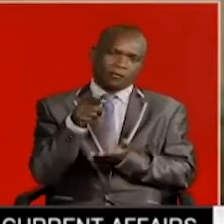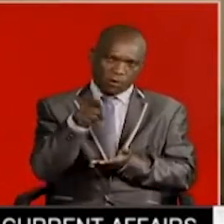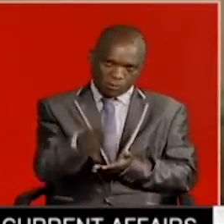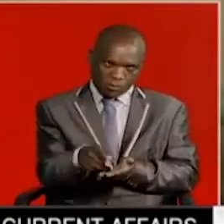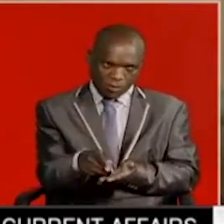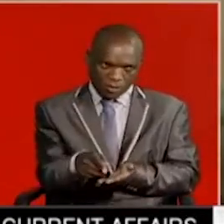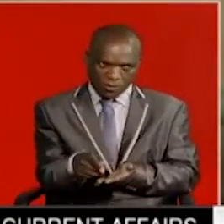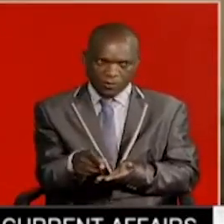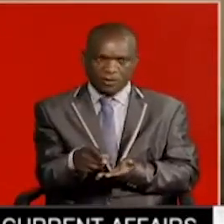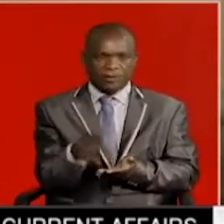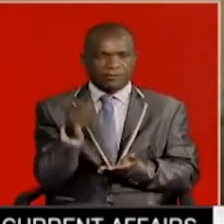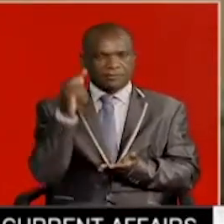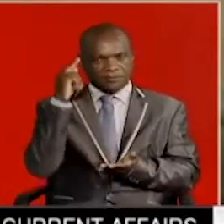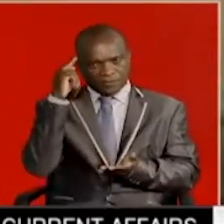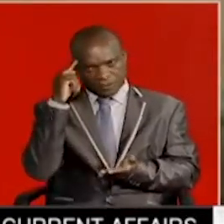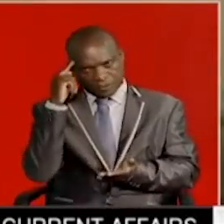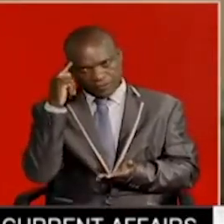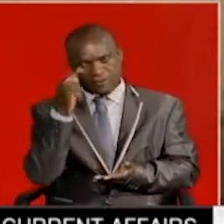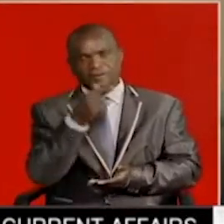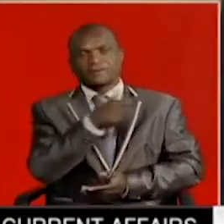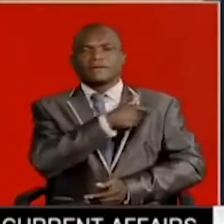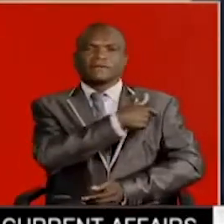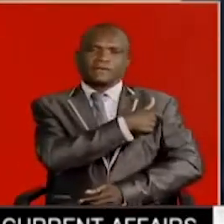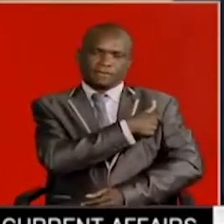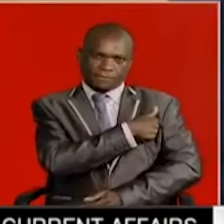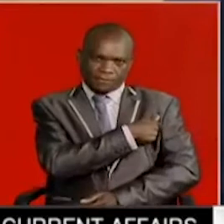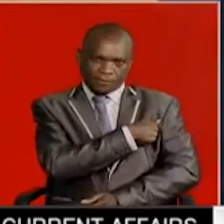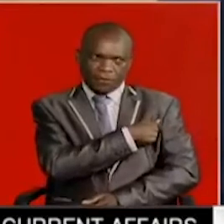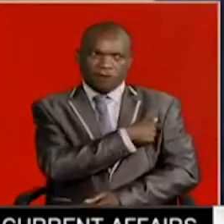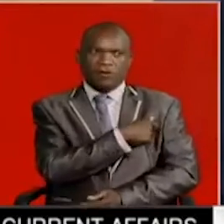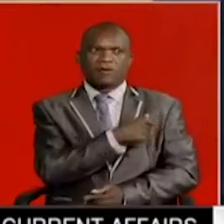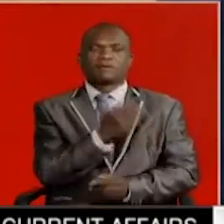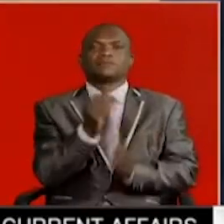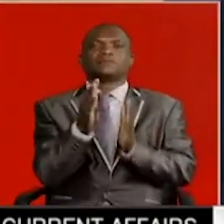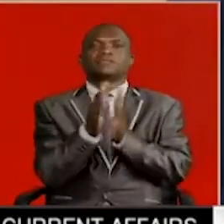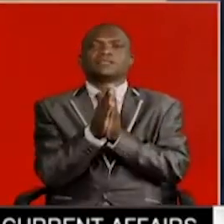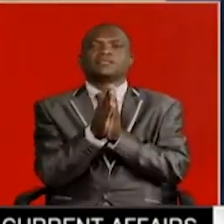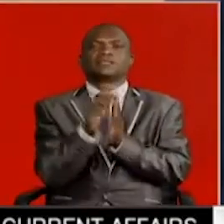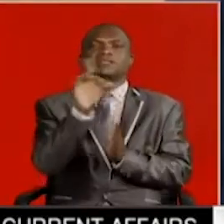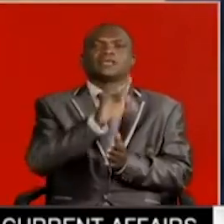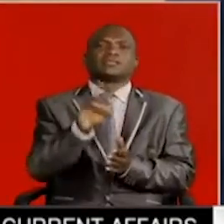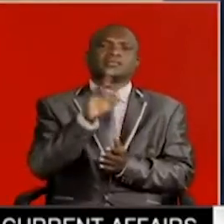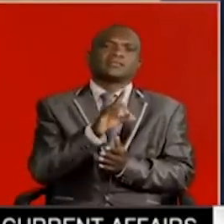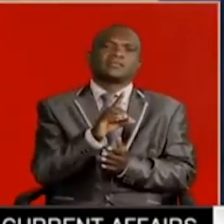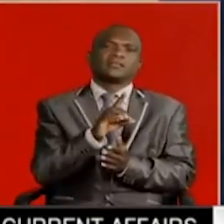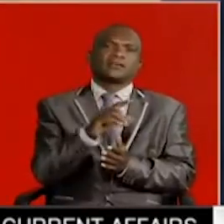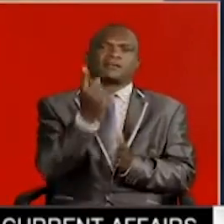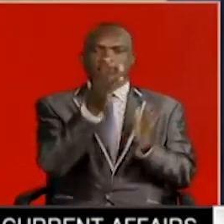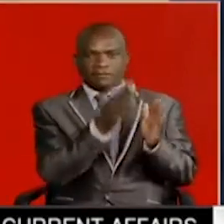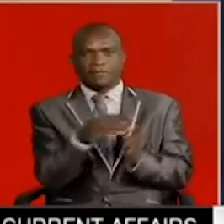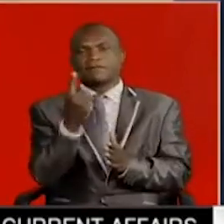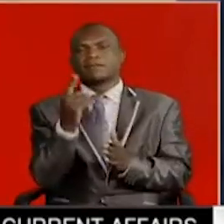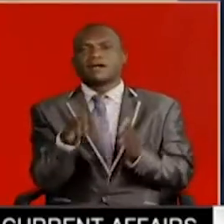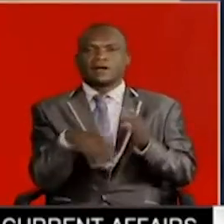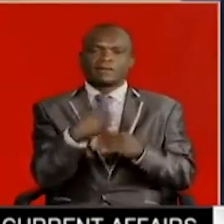The assumption is vaccination will be conducted over 10 days in the first round and